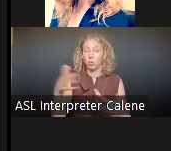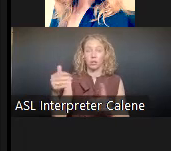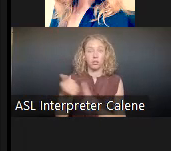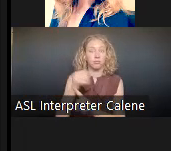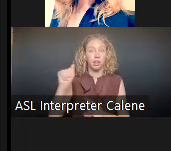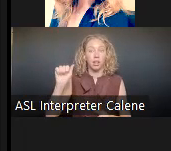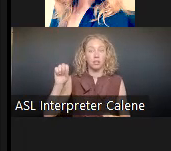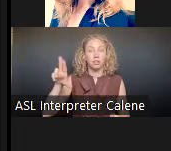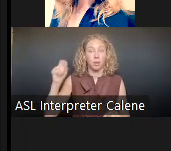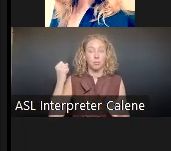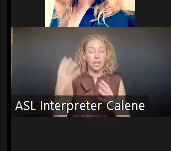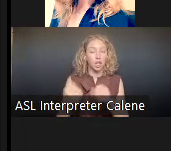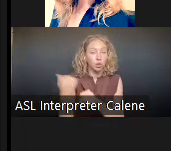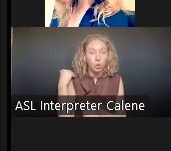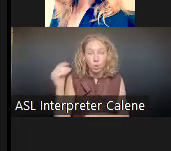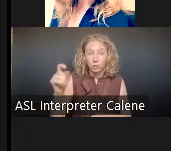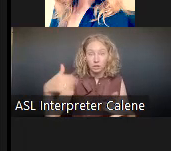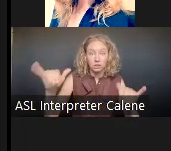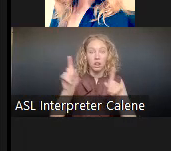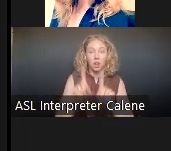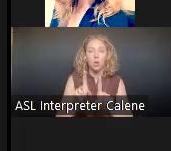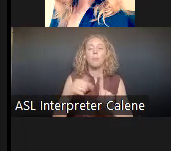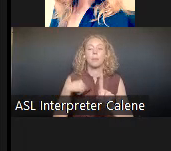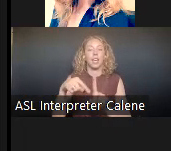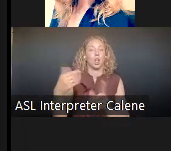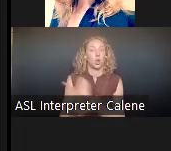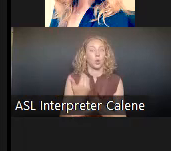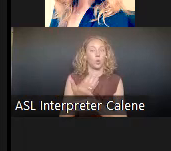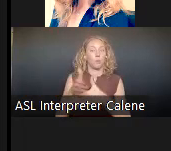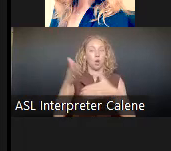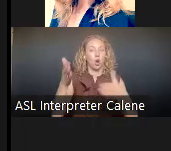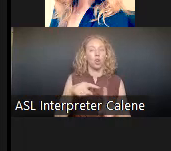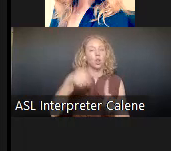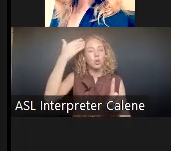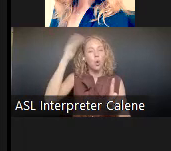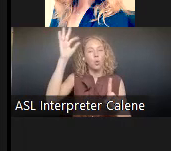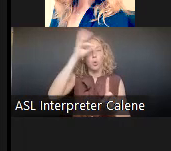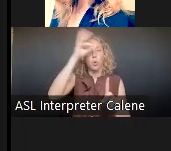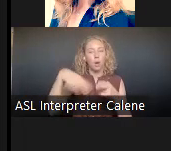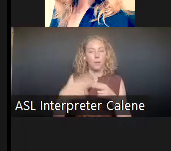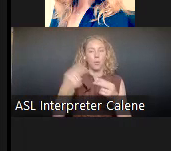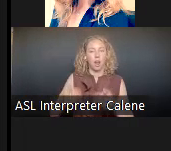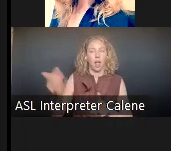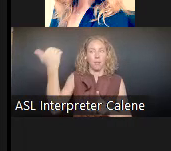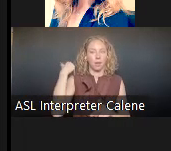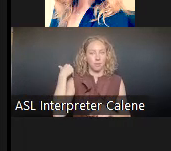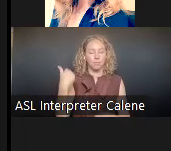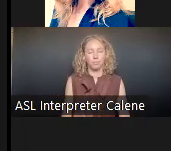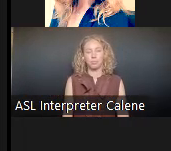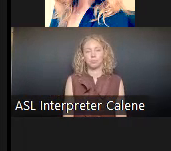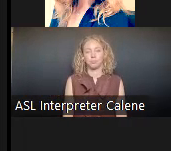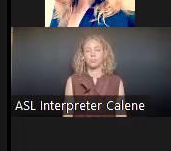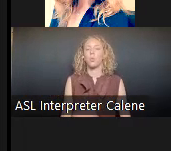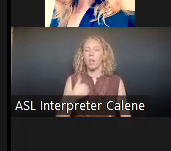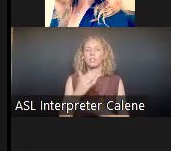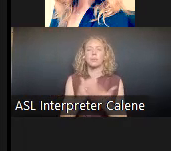years ago, or simply they're with a new partner who doesn't know about the assault that happened to them years ago. There are safety